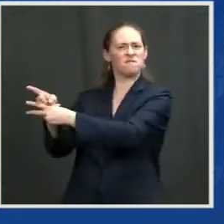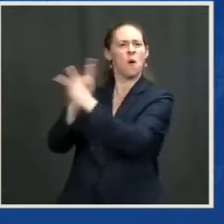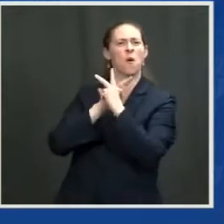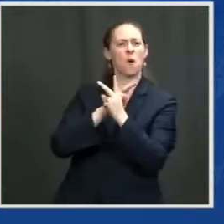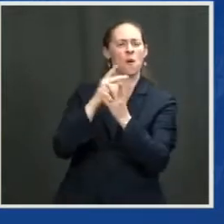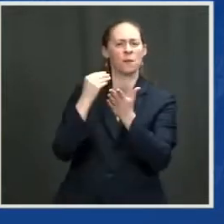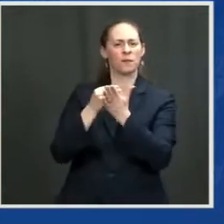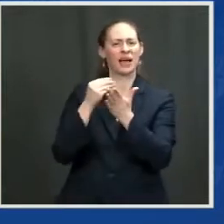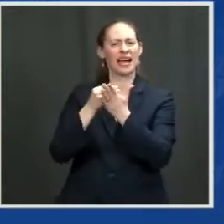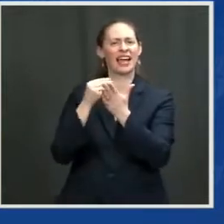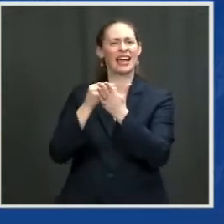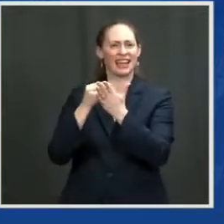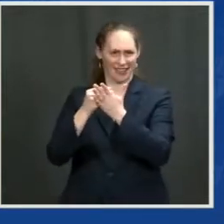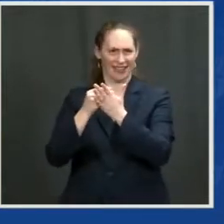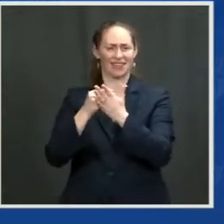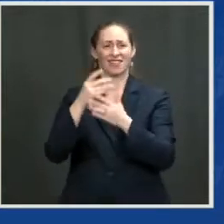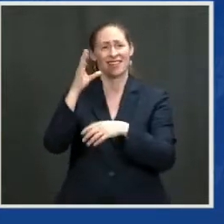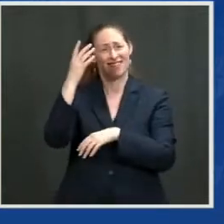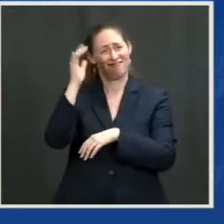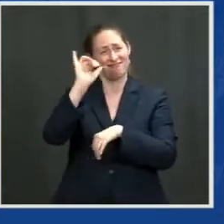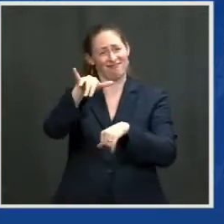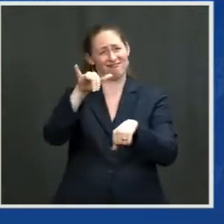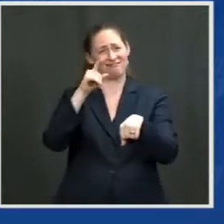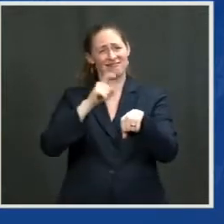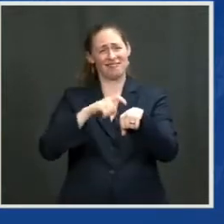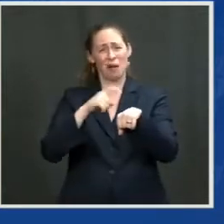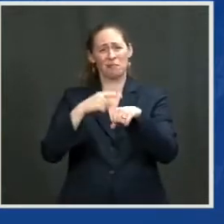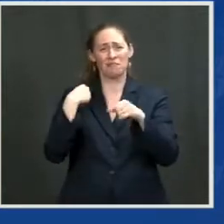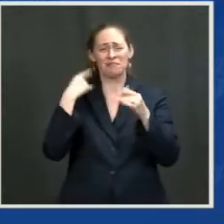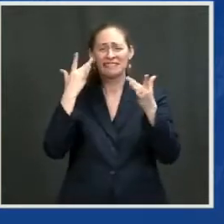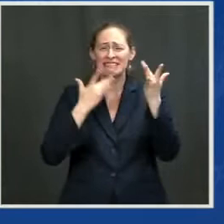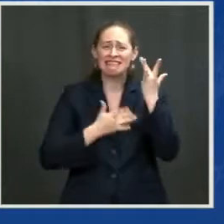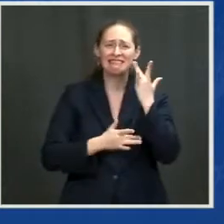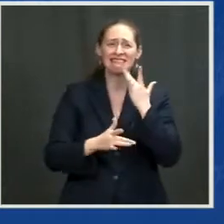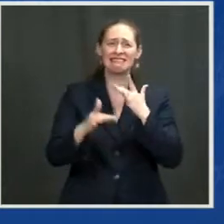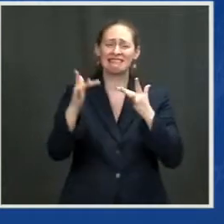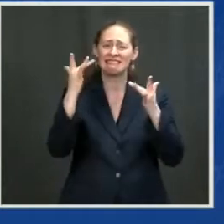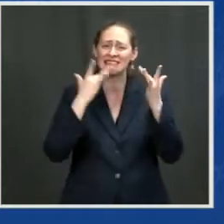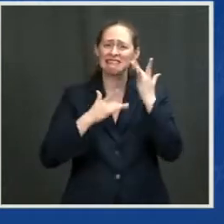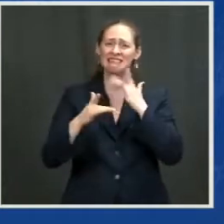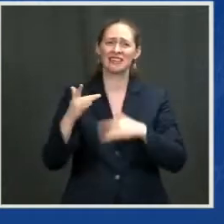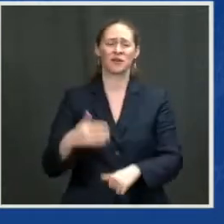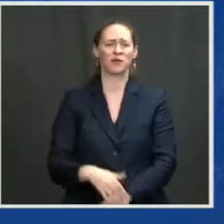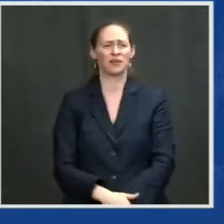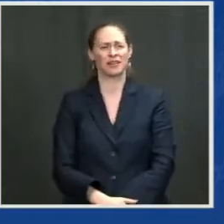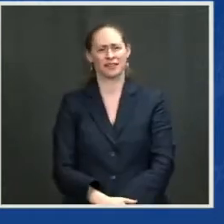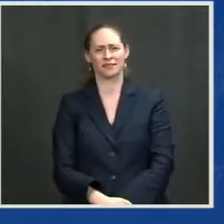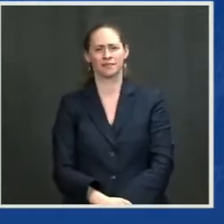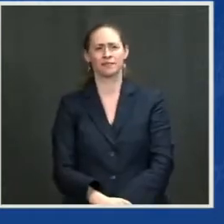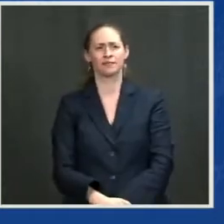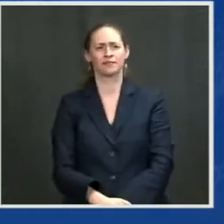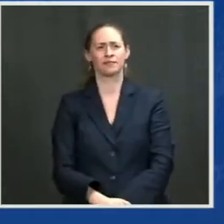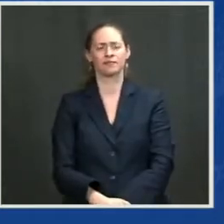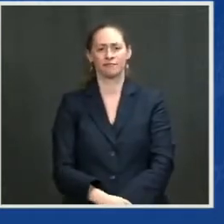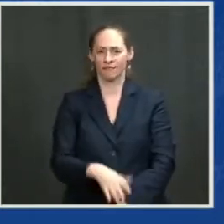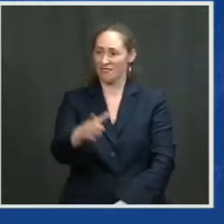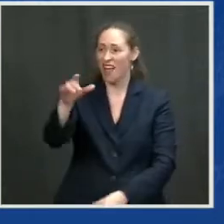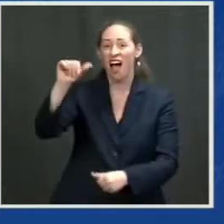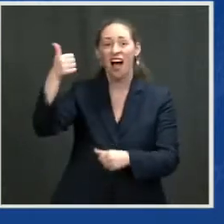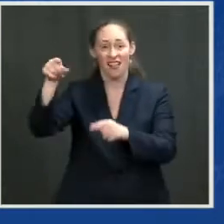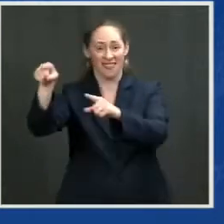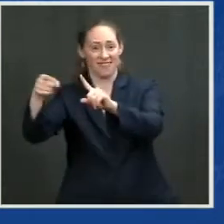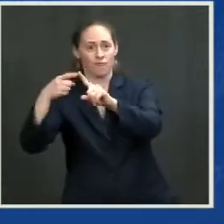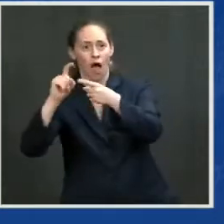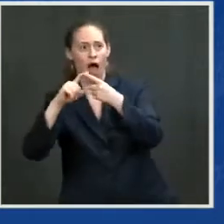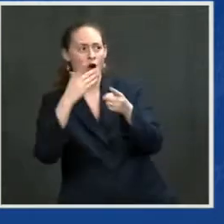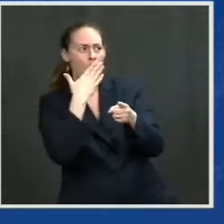by less than a half a percentage point. And he said, well, good thing you won. And I said, how's that?